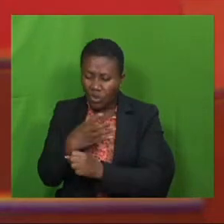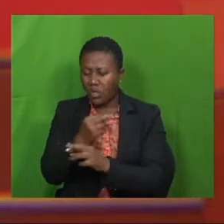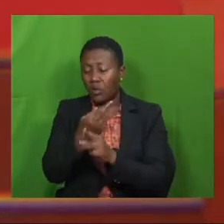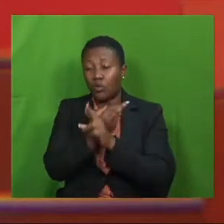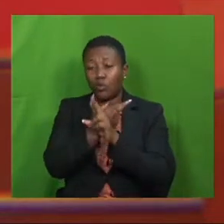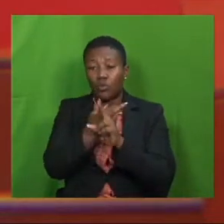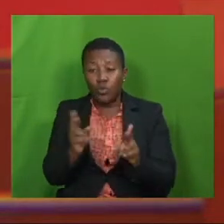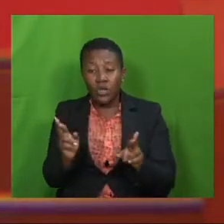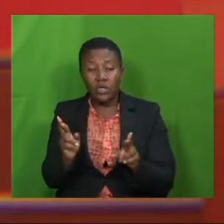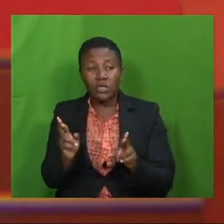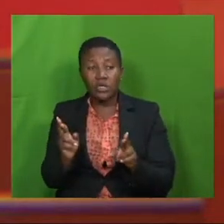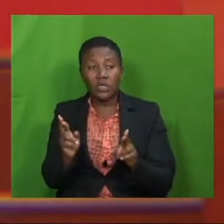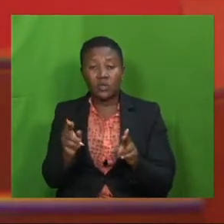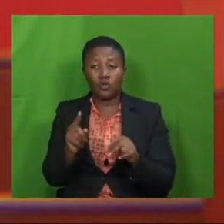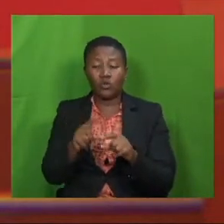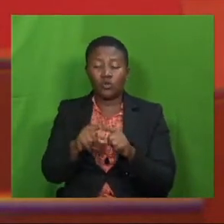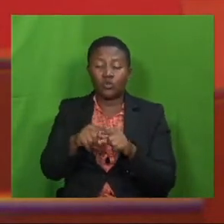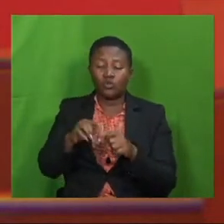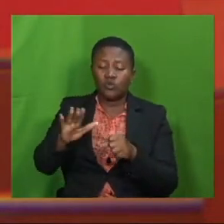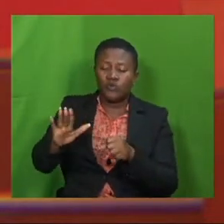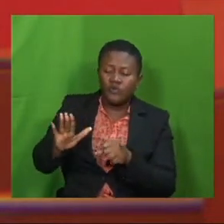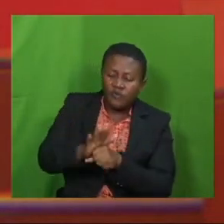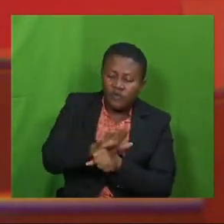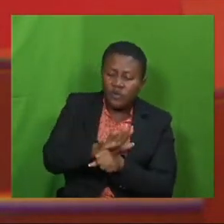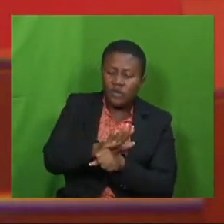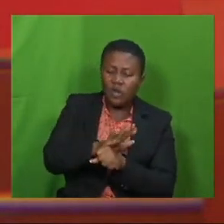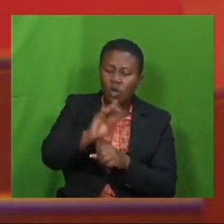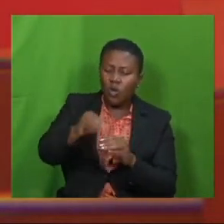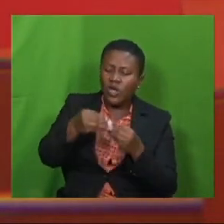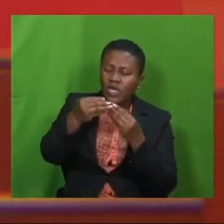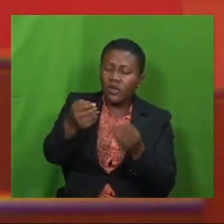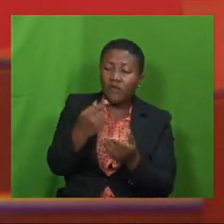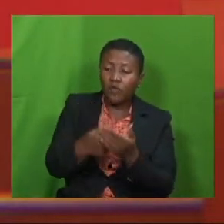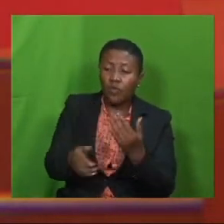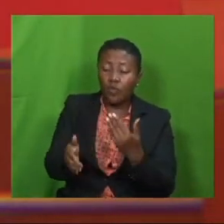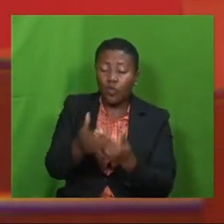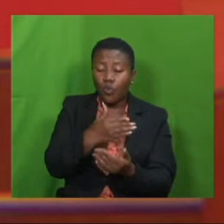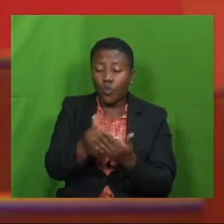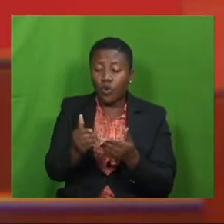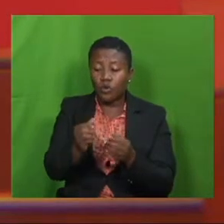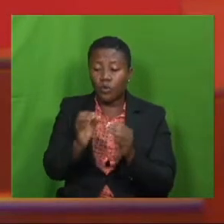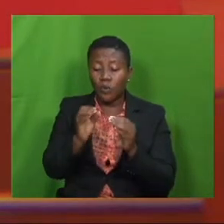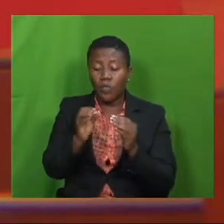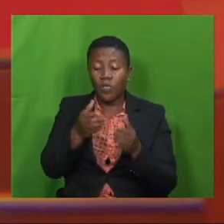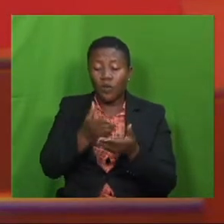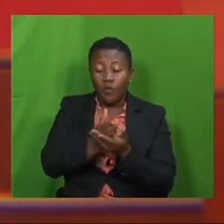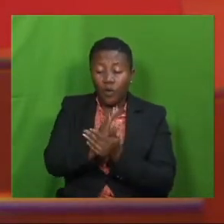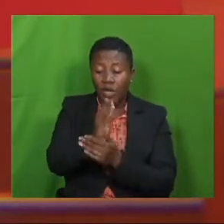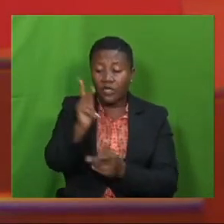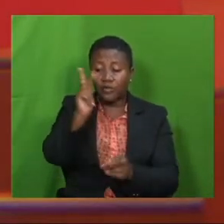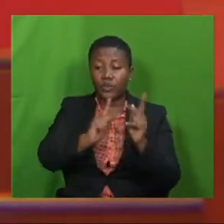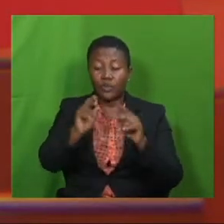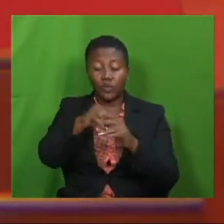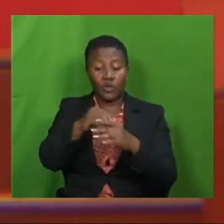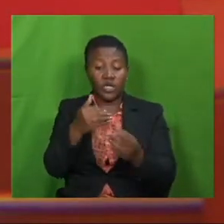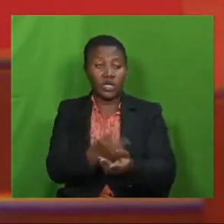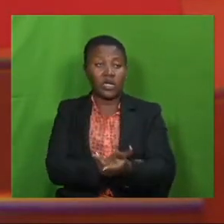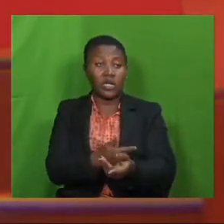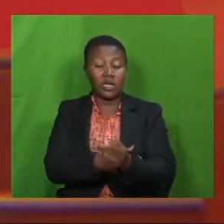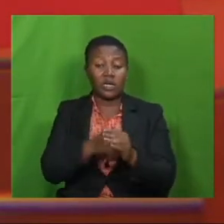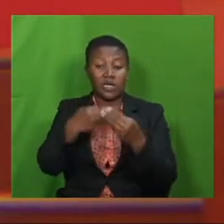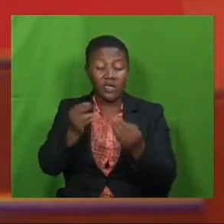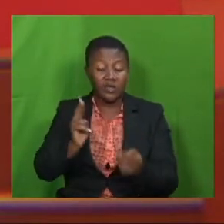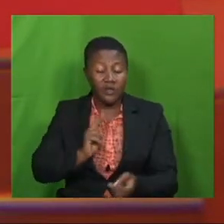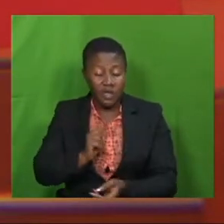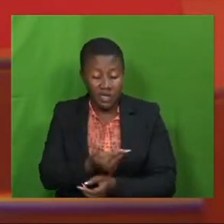the mandate which the good people of Ghana have bestowed on us. That is to see to their